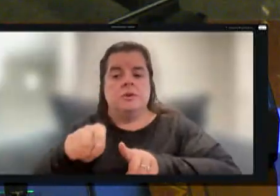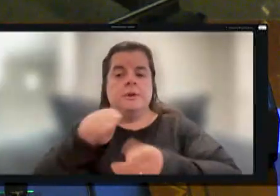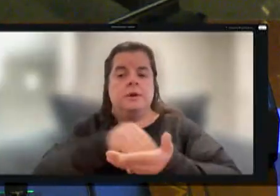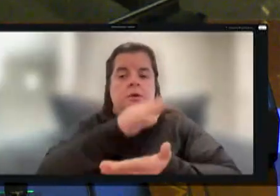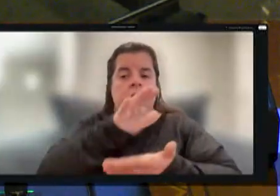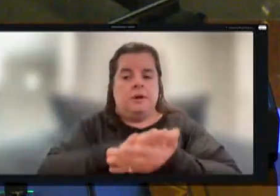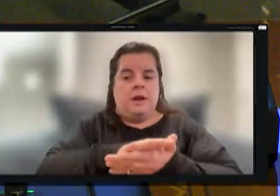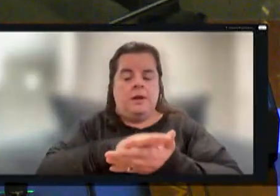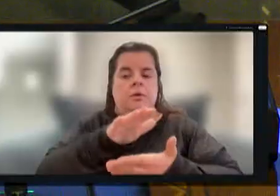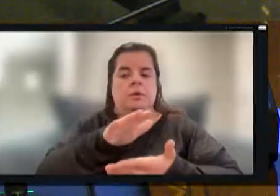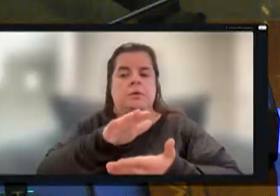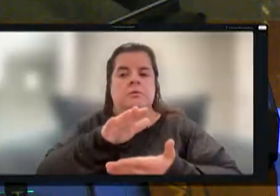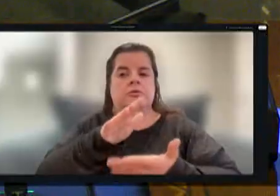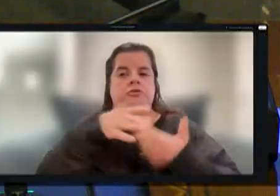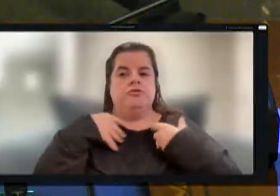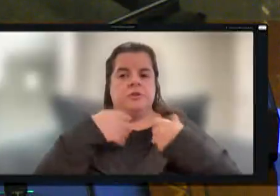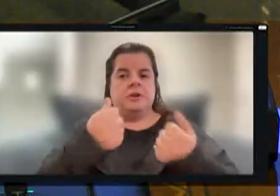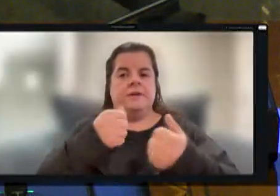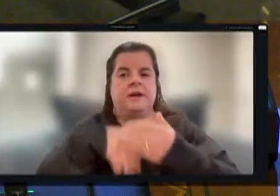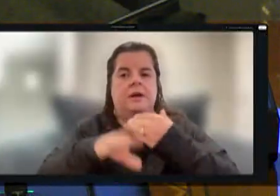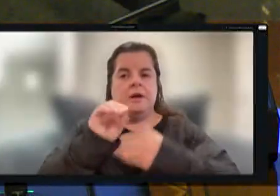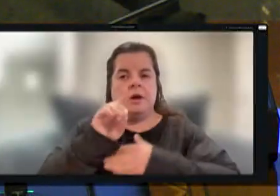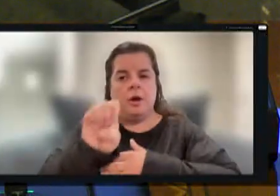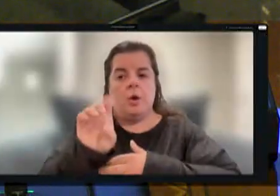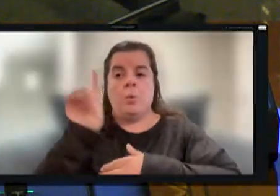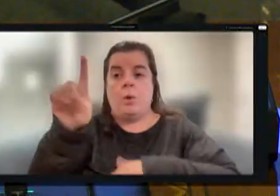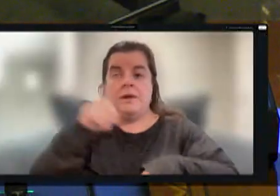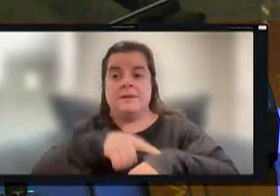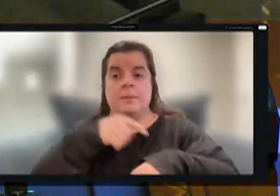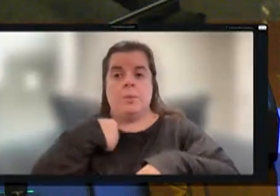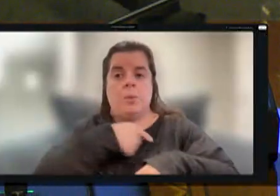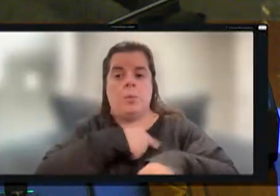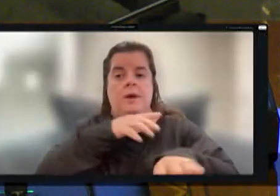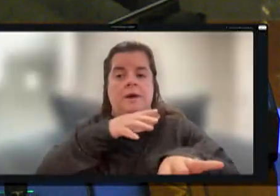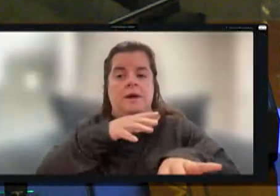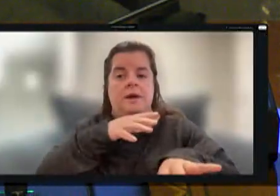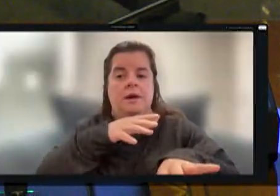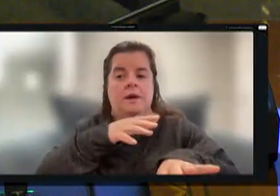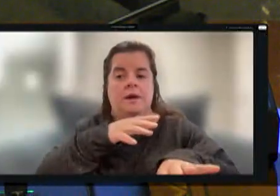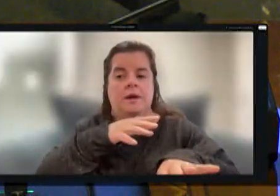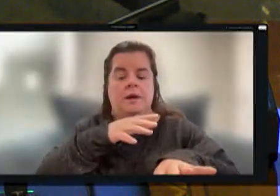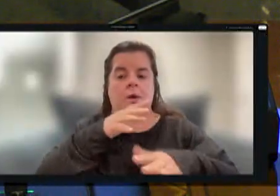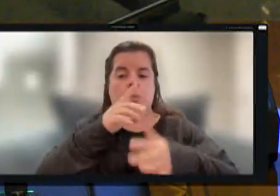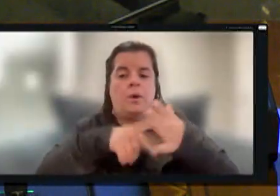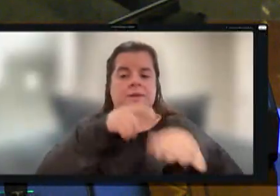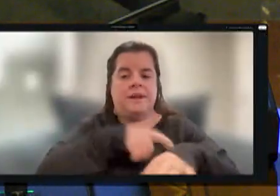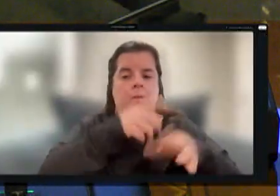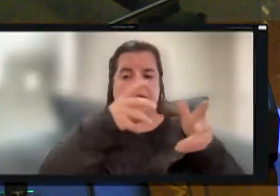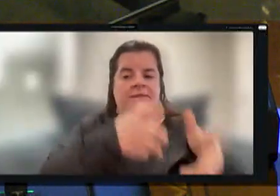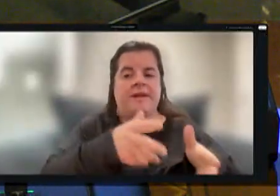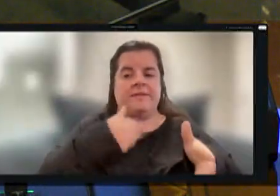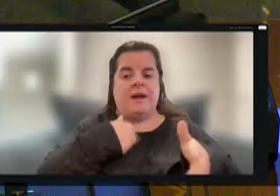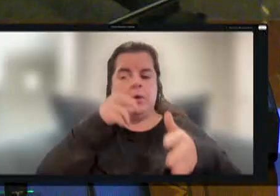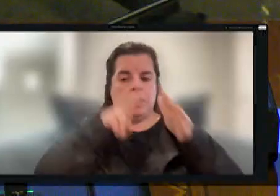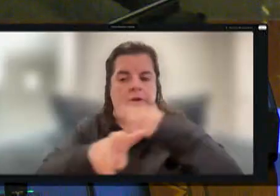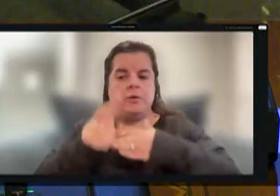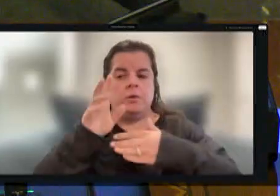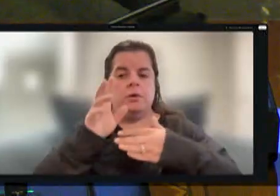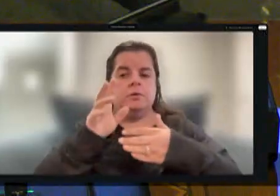So, sorry, on what time we have left, I would certainly look forward to working with you on that towards the end of the